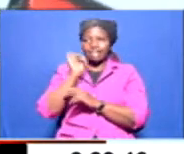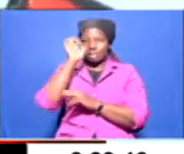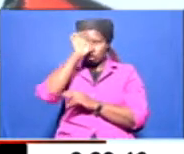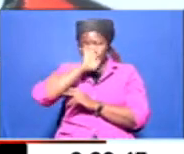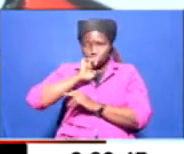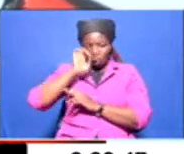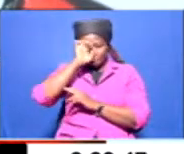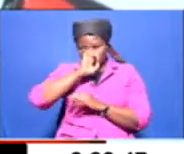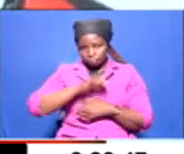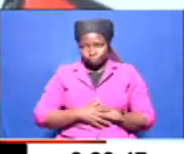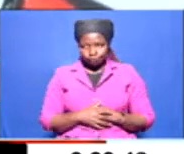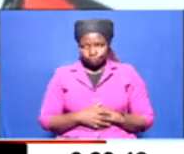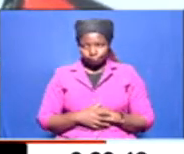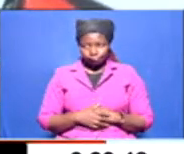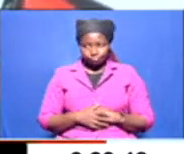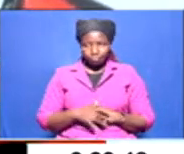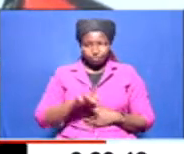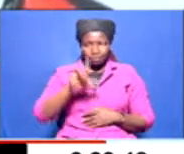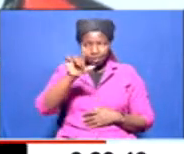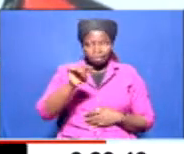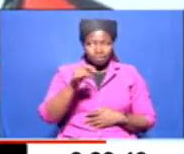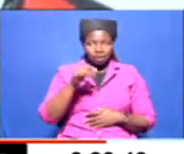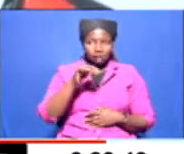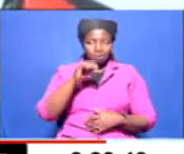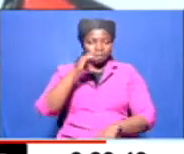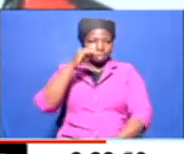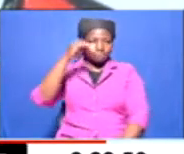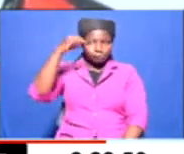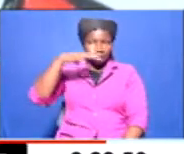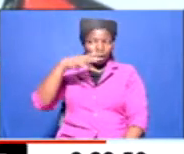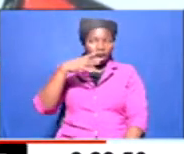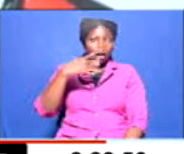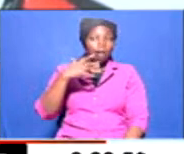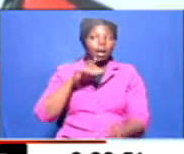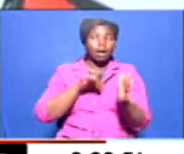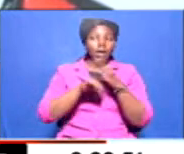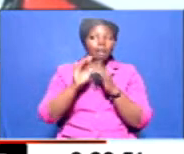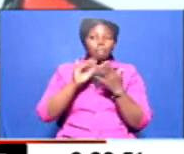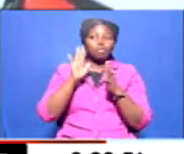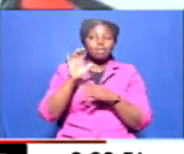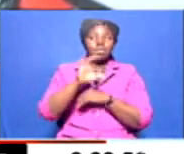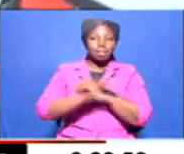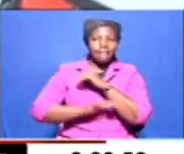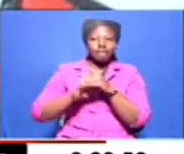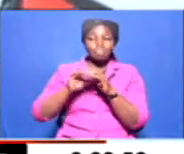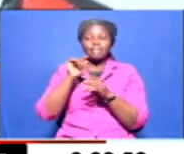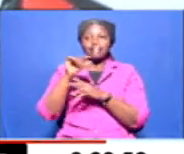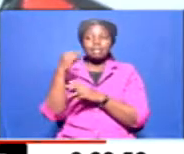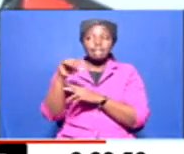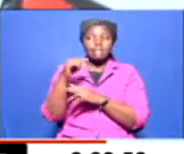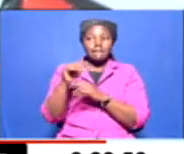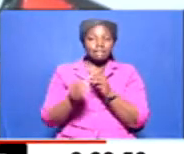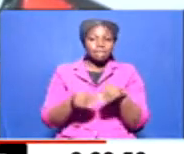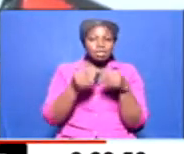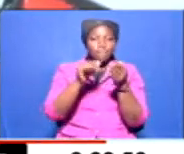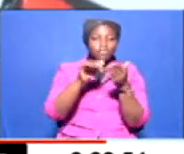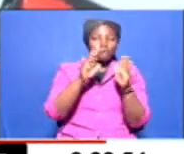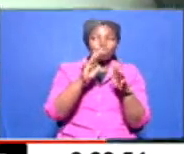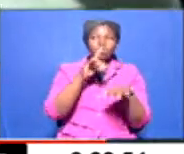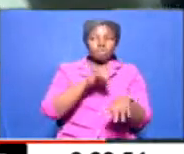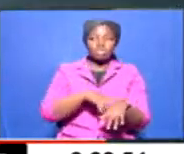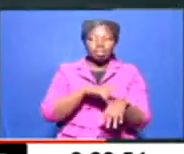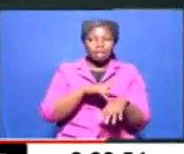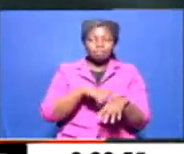are now the cheapest power source in most countries, and renewables yield three times more jobs than the fossil fuel